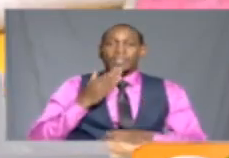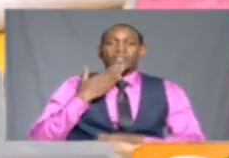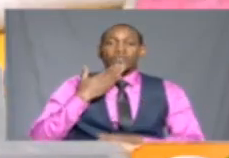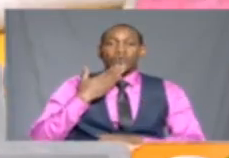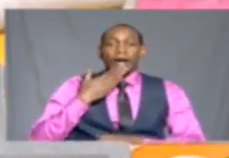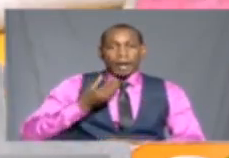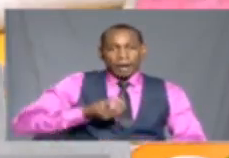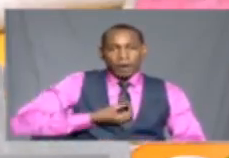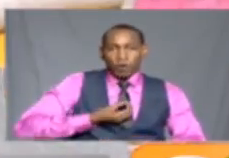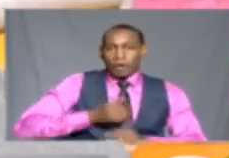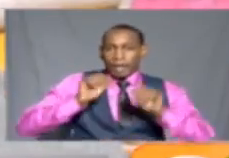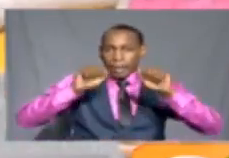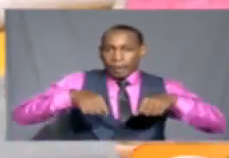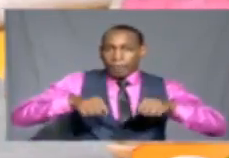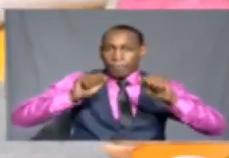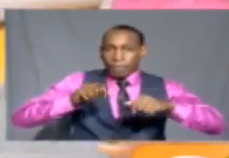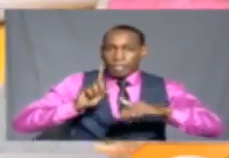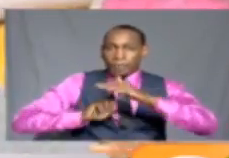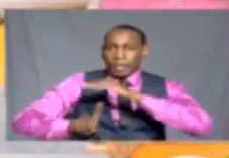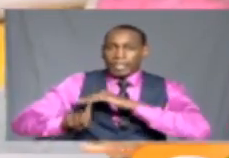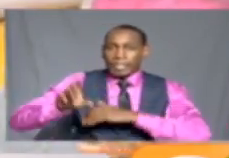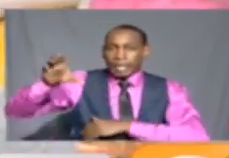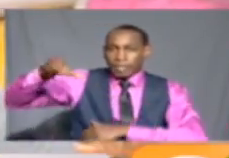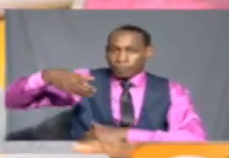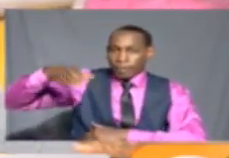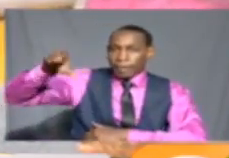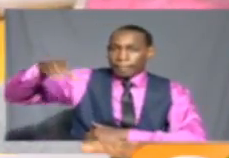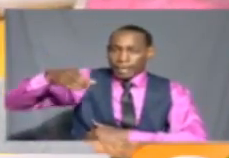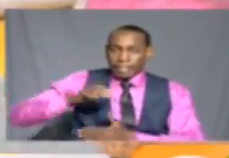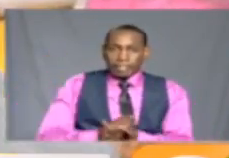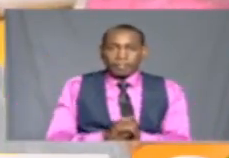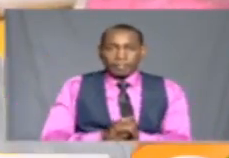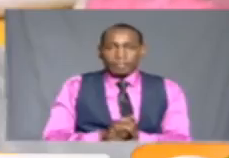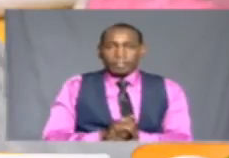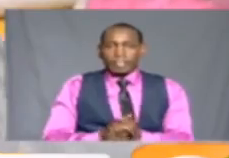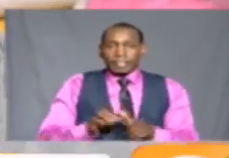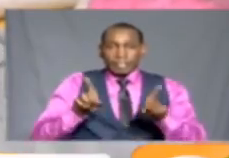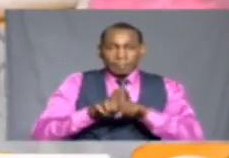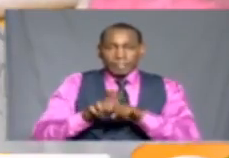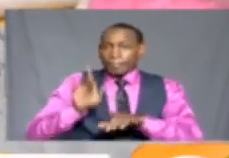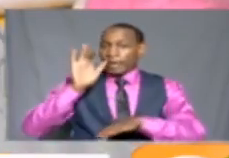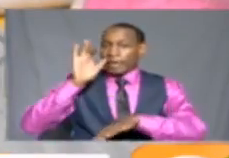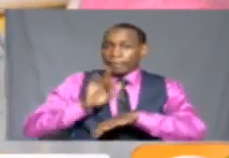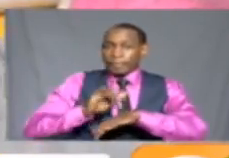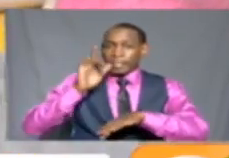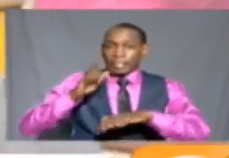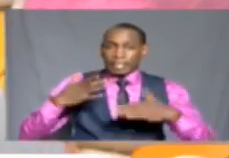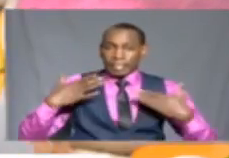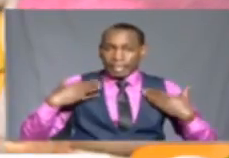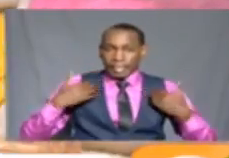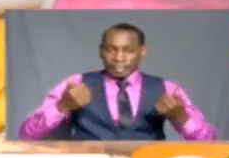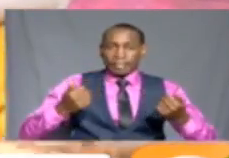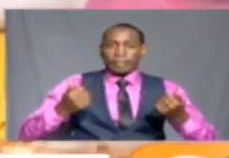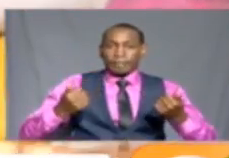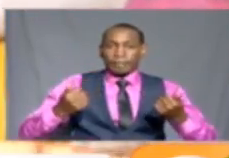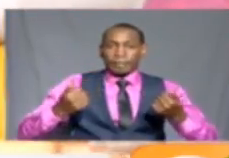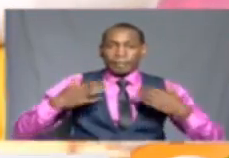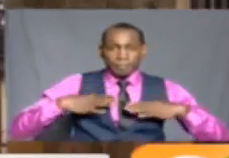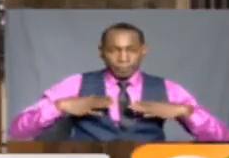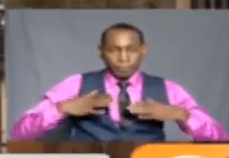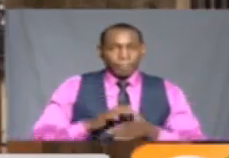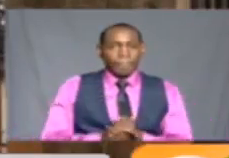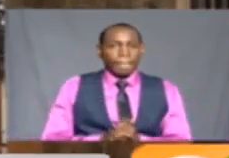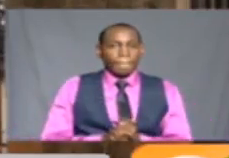find itself to the shelves of our supermarkets, putting the health of our populace at